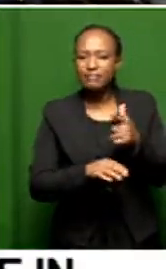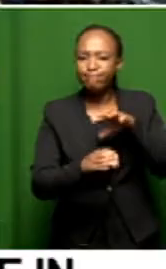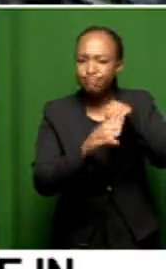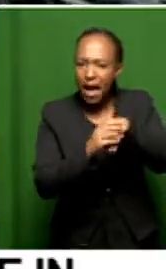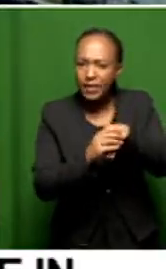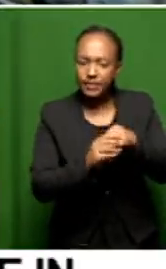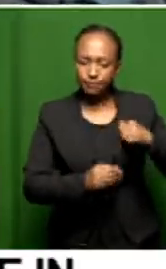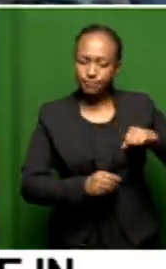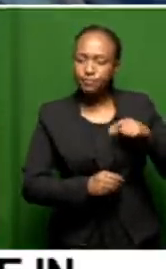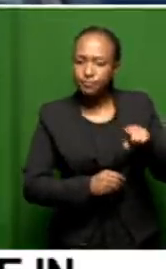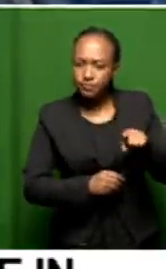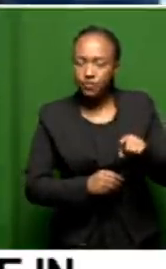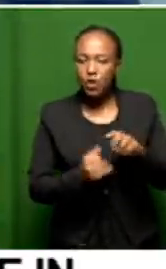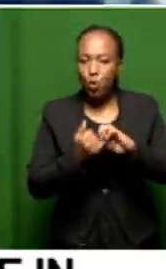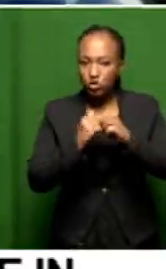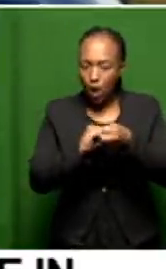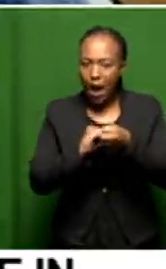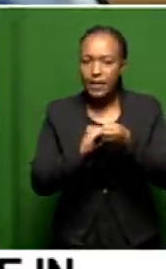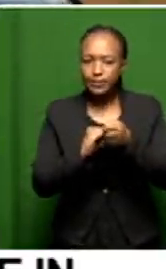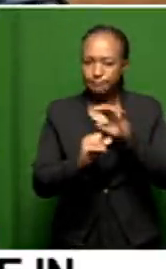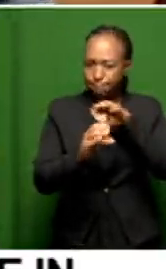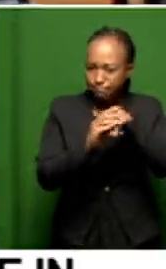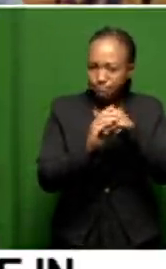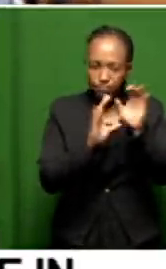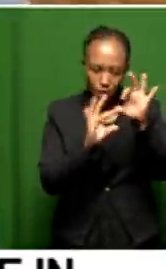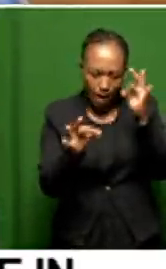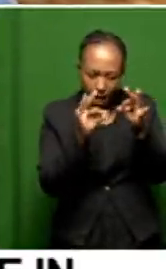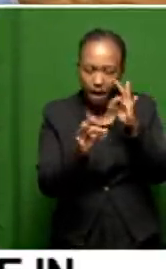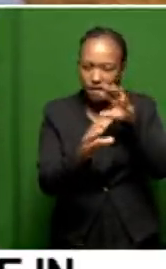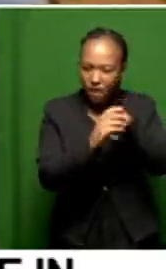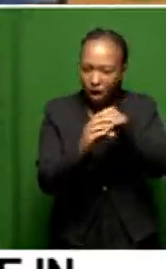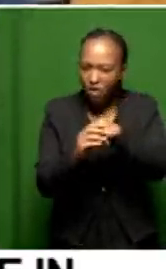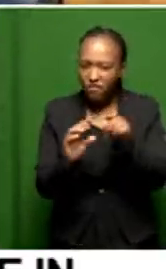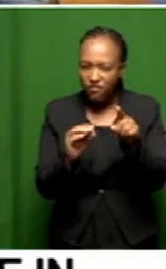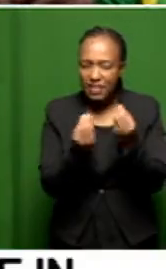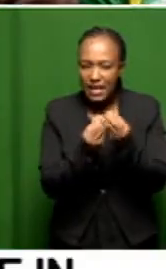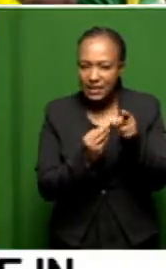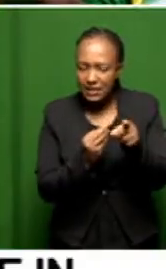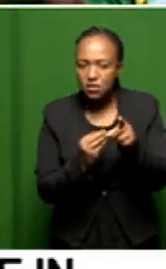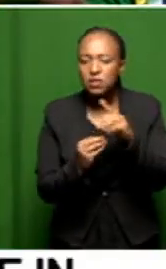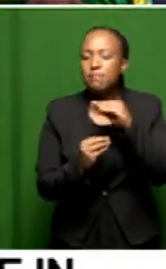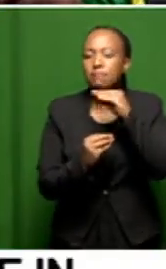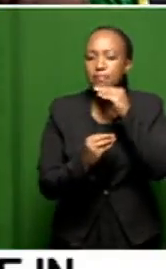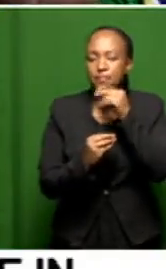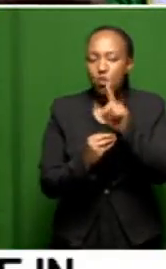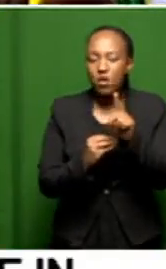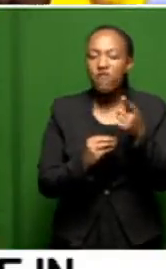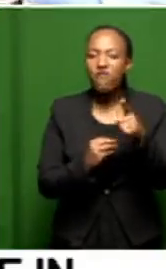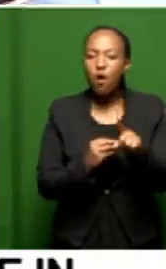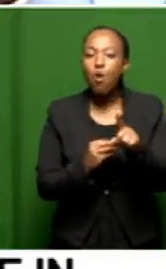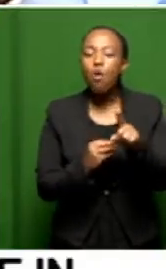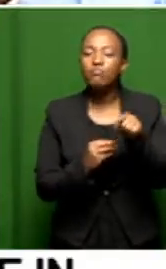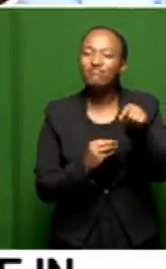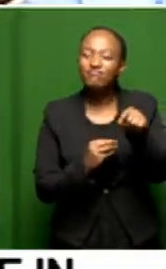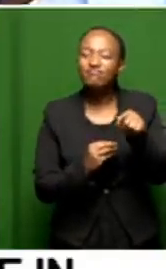in a municipality. So we try to unpack those things. We try to unpack what it means in these manifestos